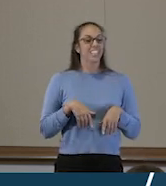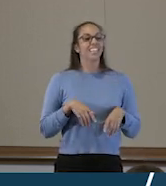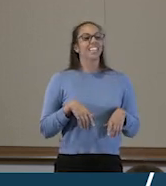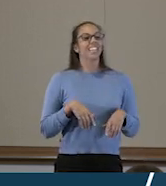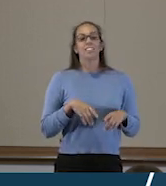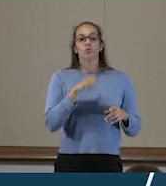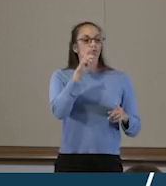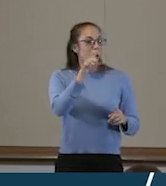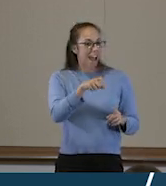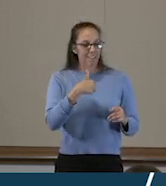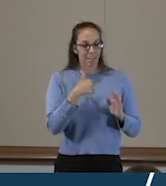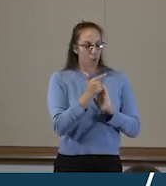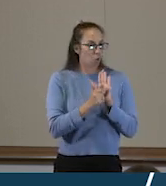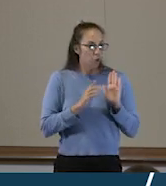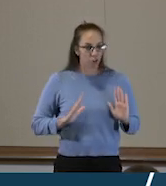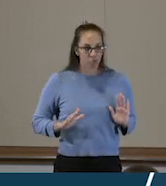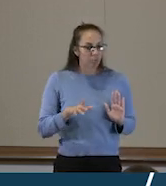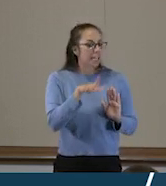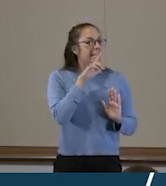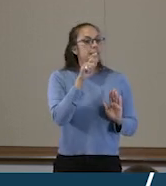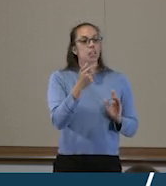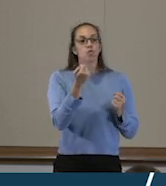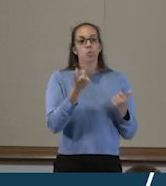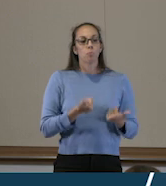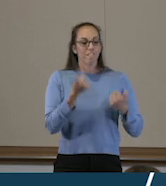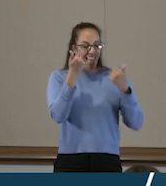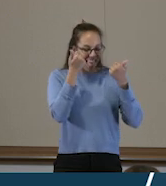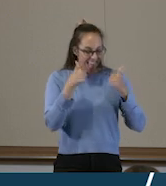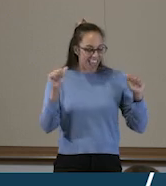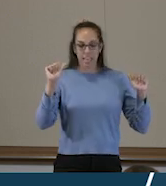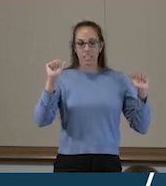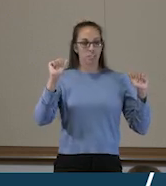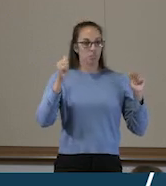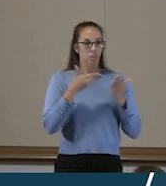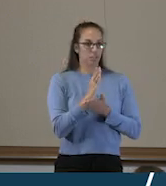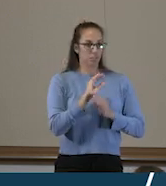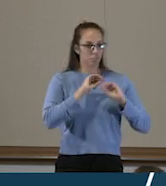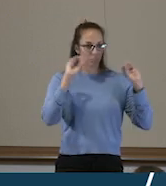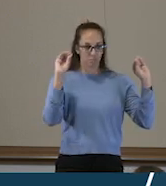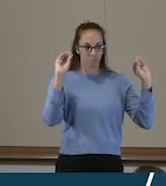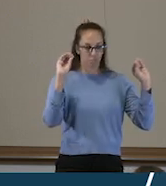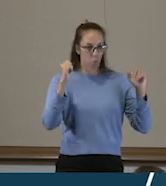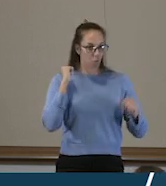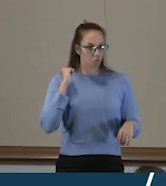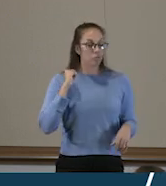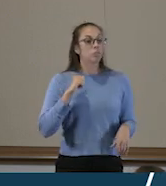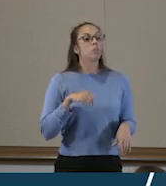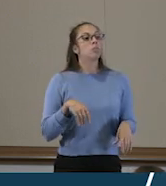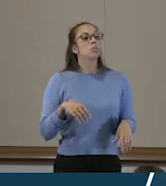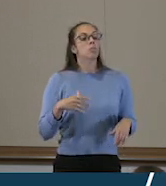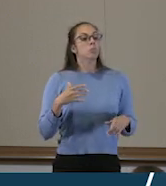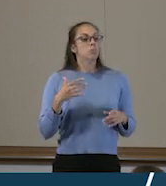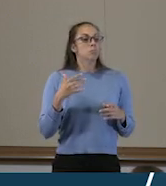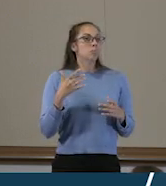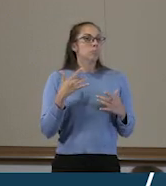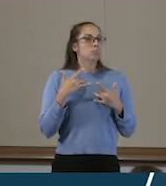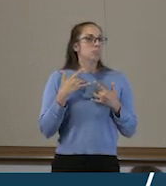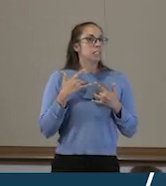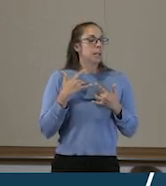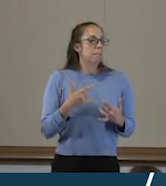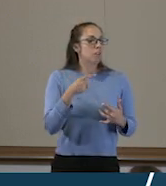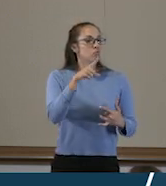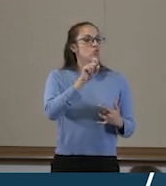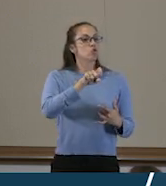you do not have to have an attorney. It does not take away any rights. Okay. And you're essentially just